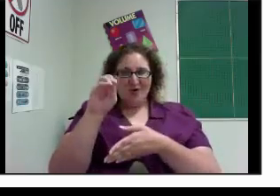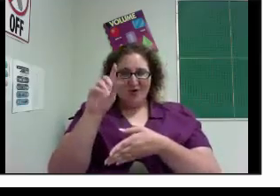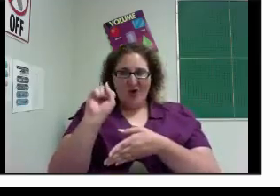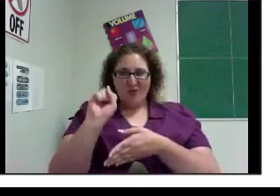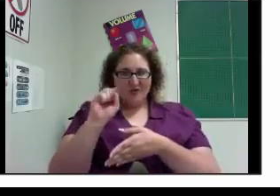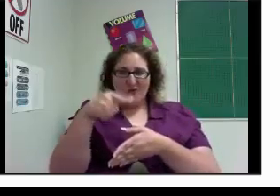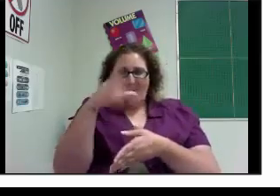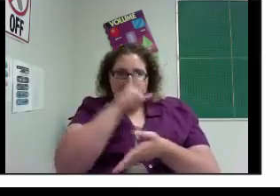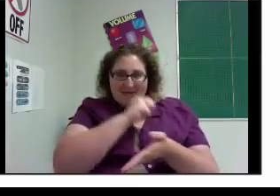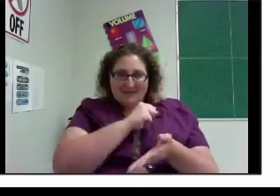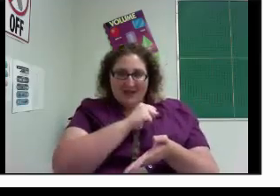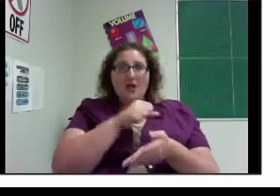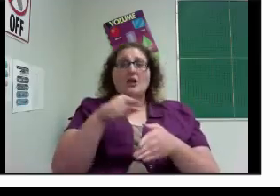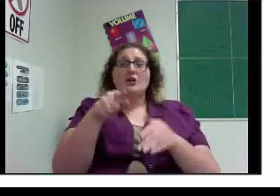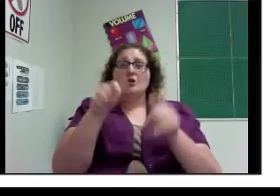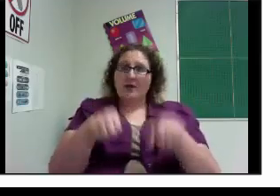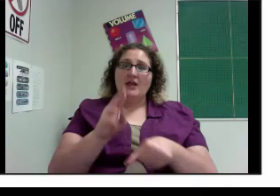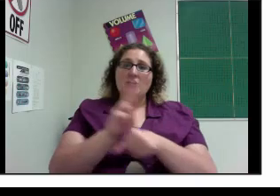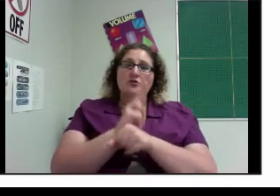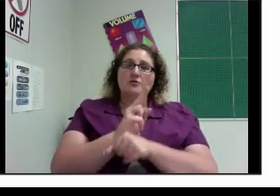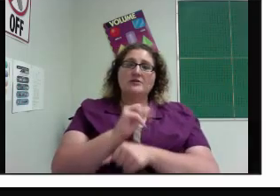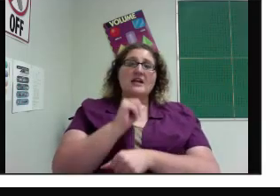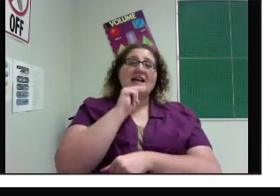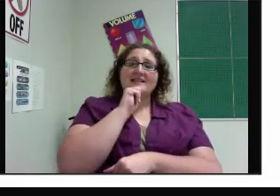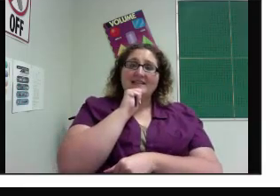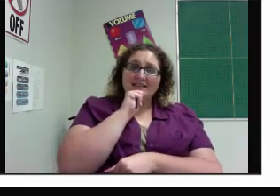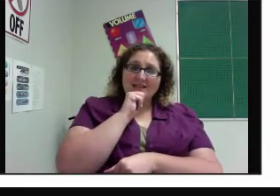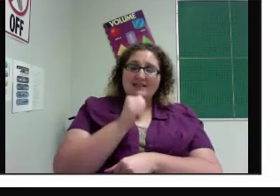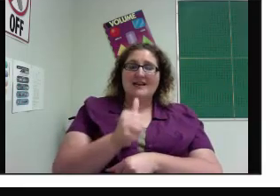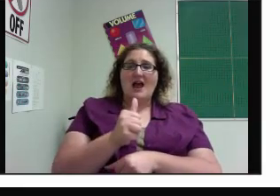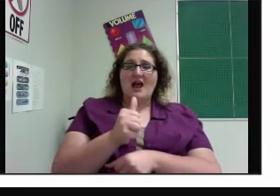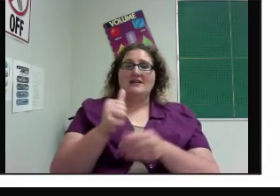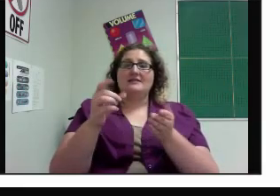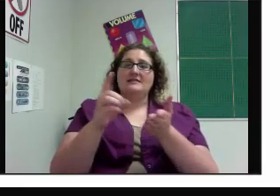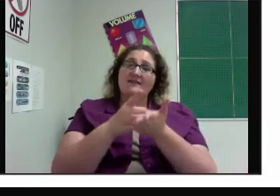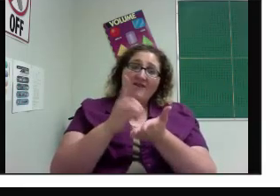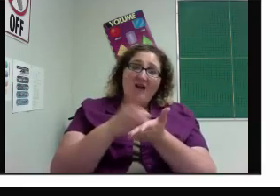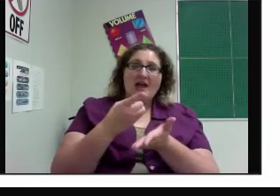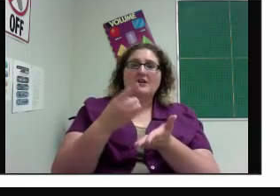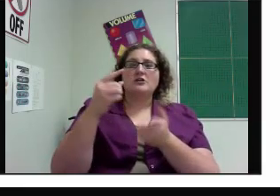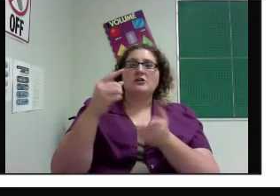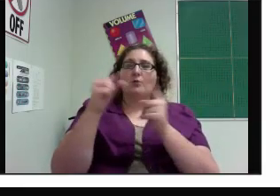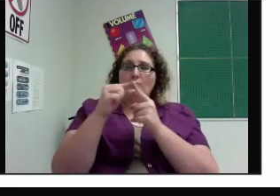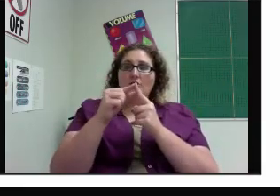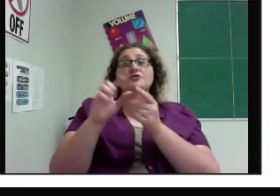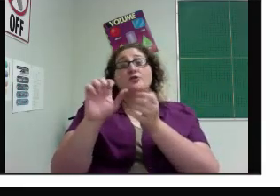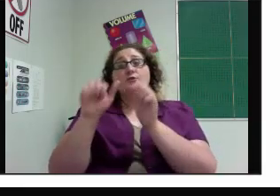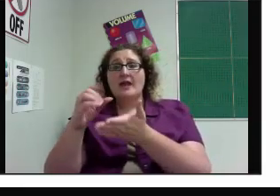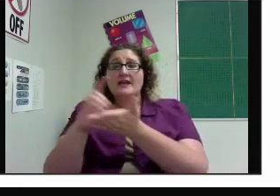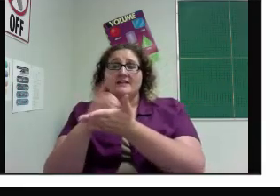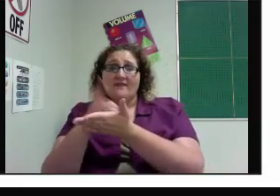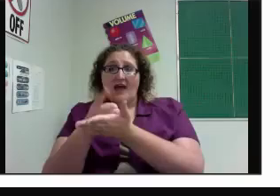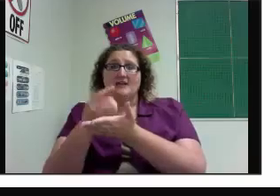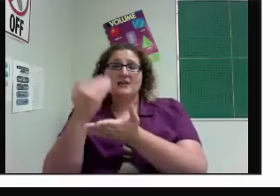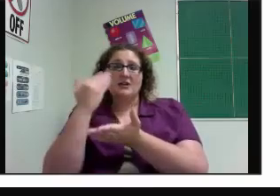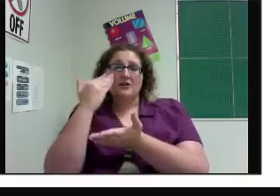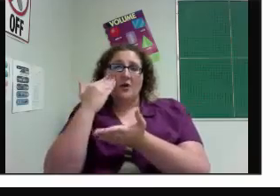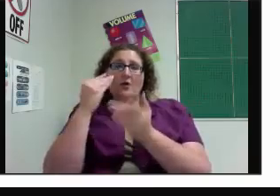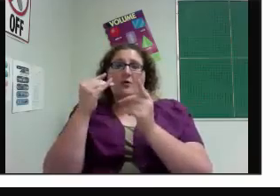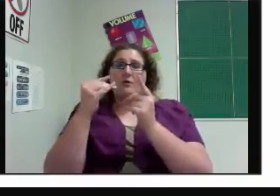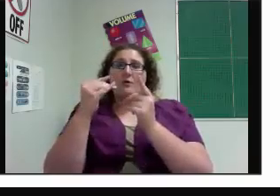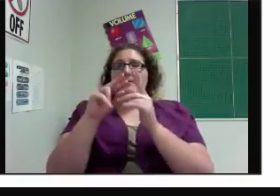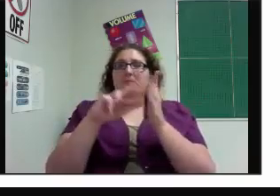got cut off. You're missing this part in your notes. You can use